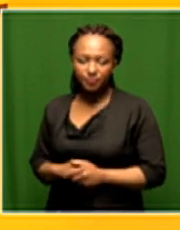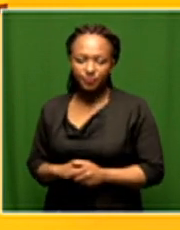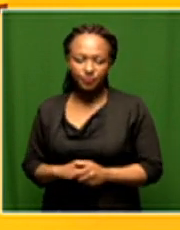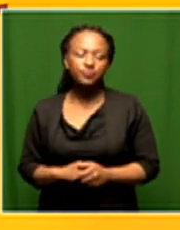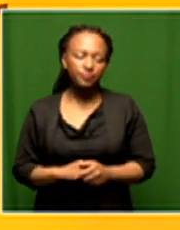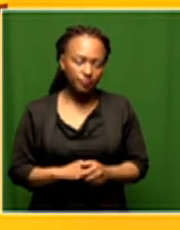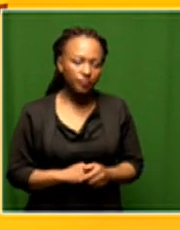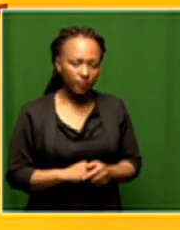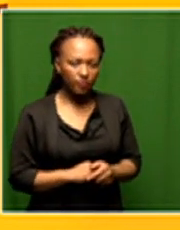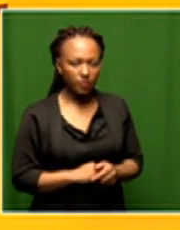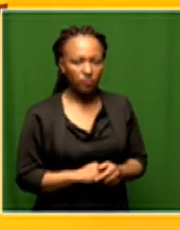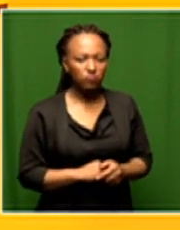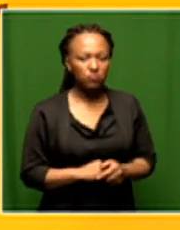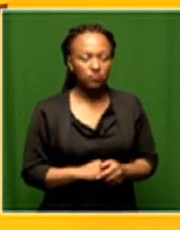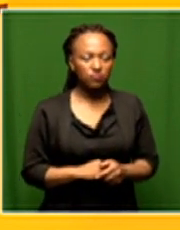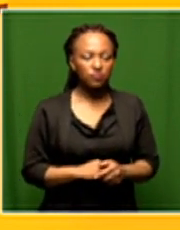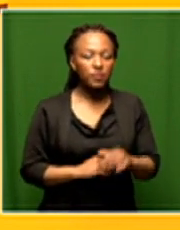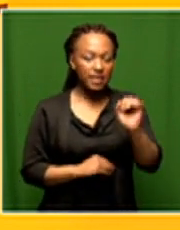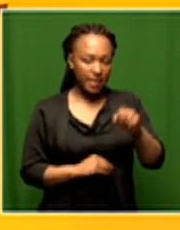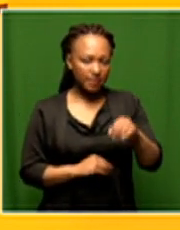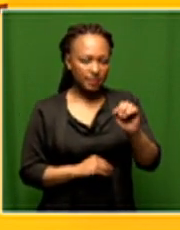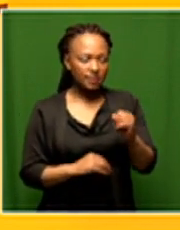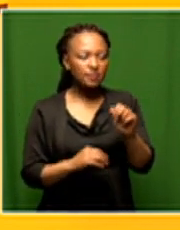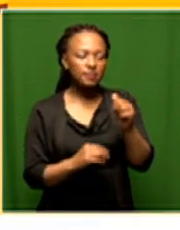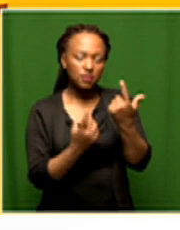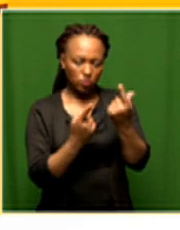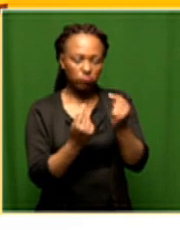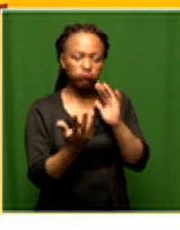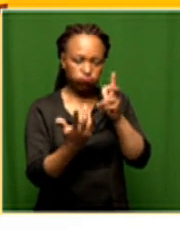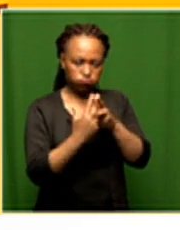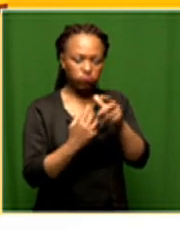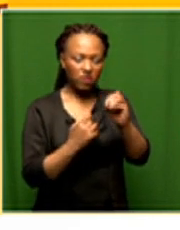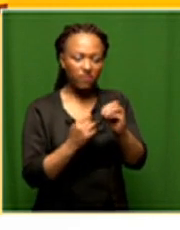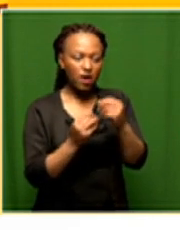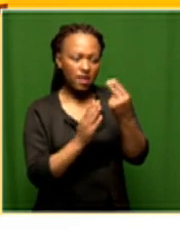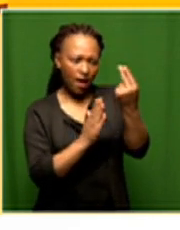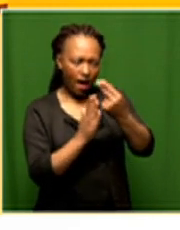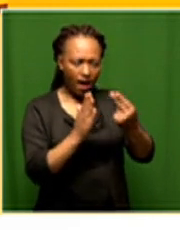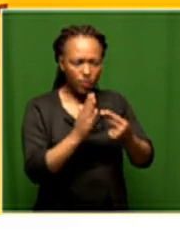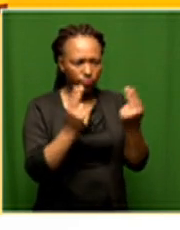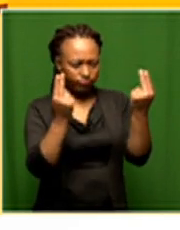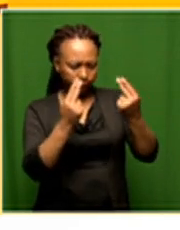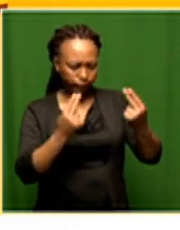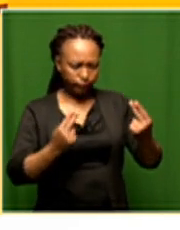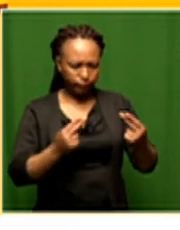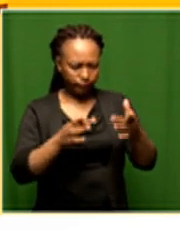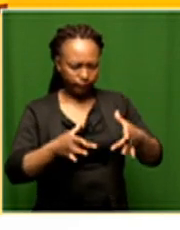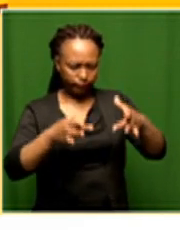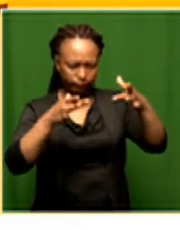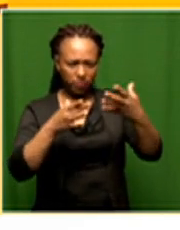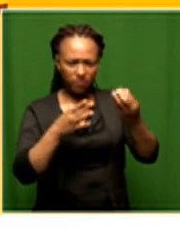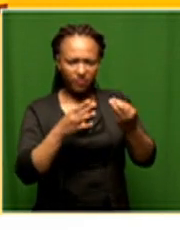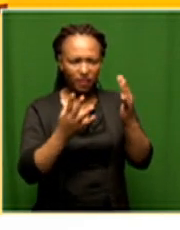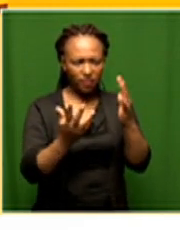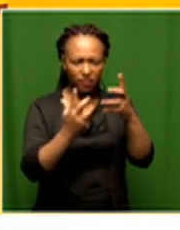Yeah, I'd say it really does, because the artwork in itself serves as an ode to